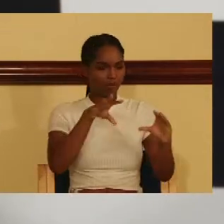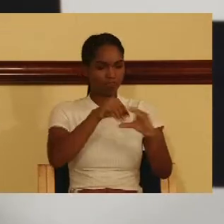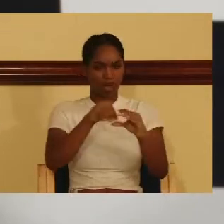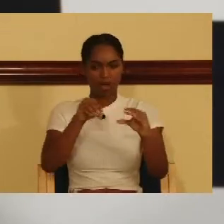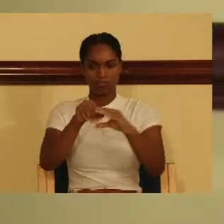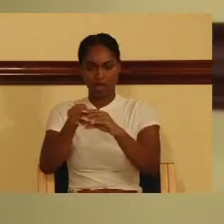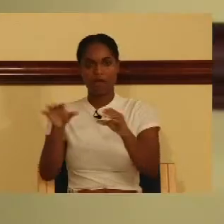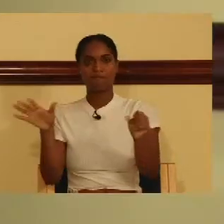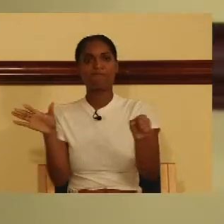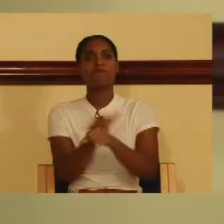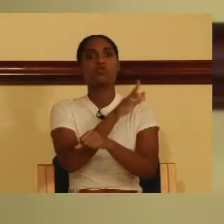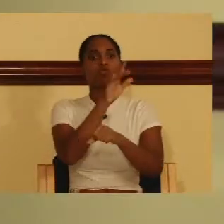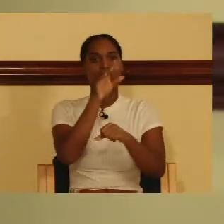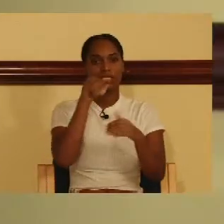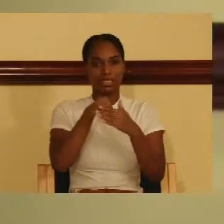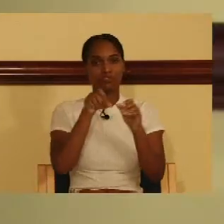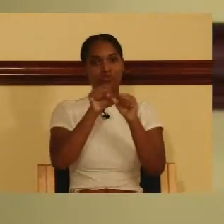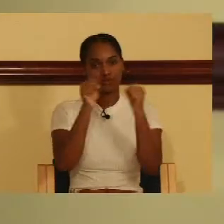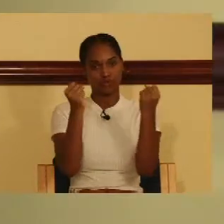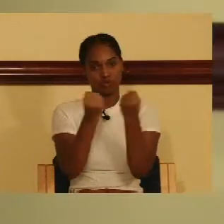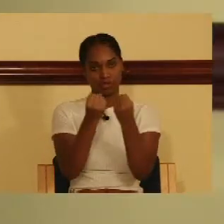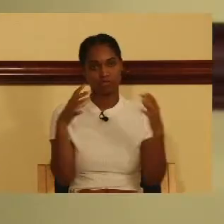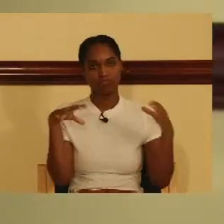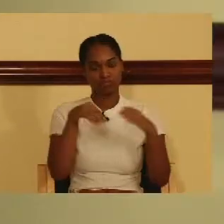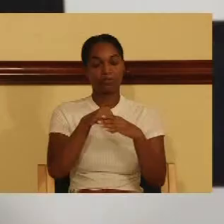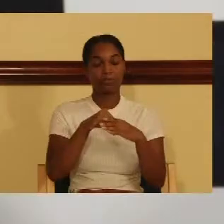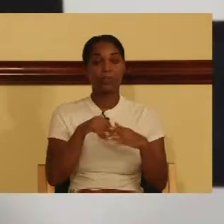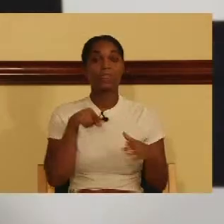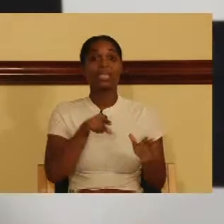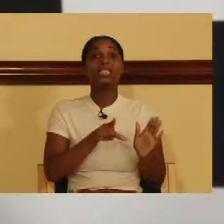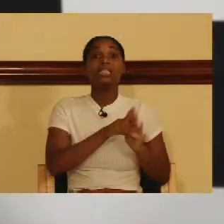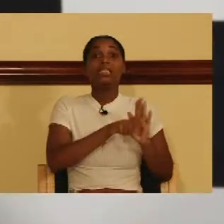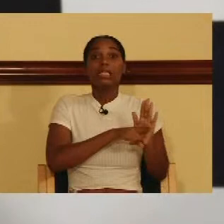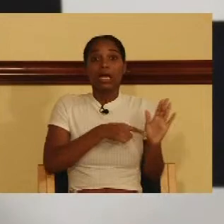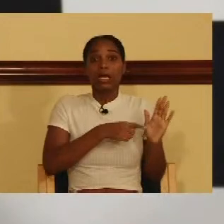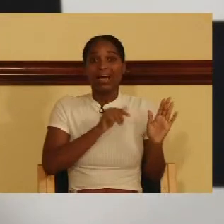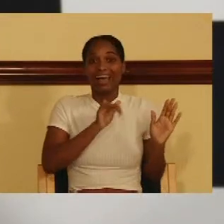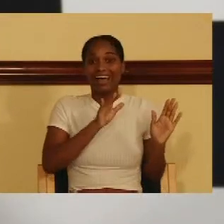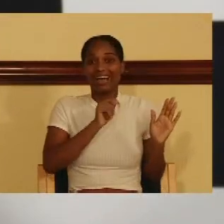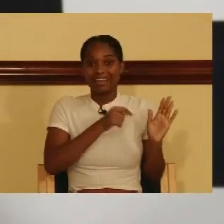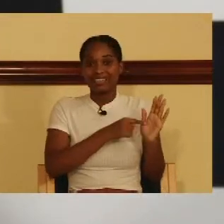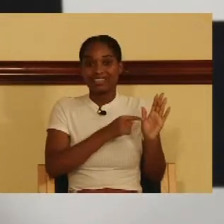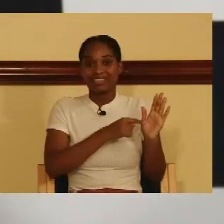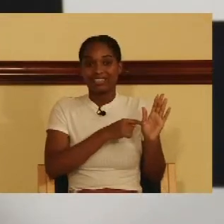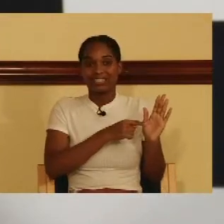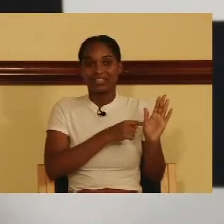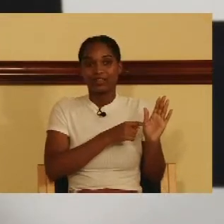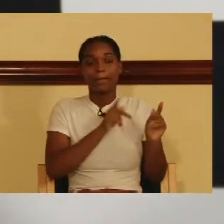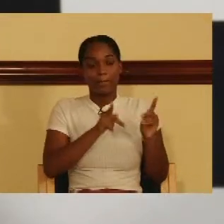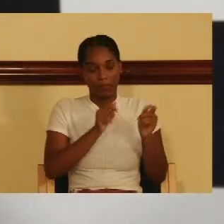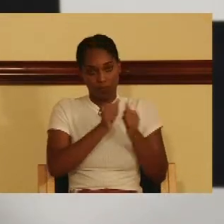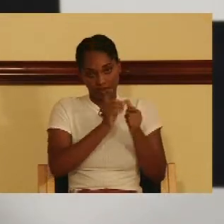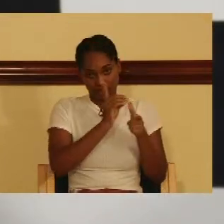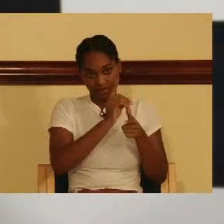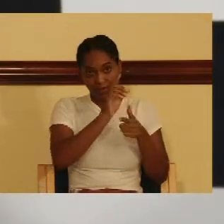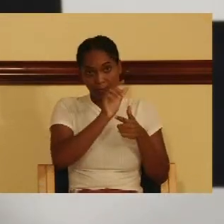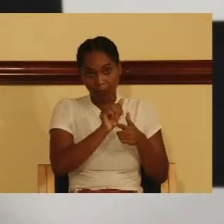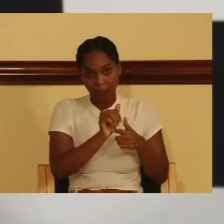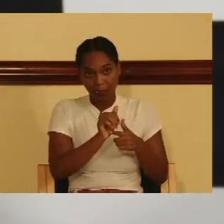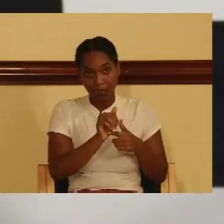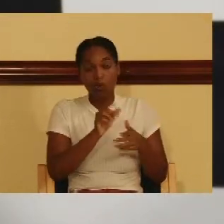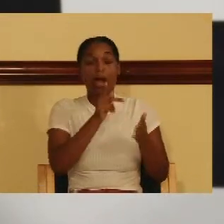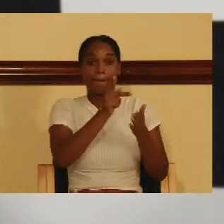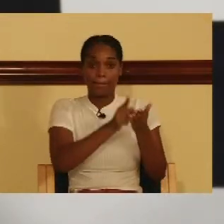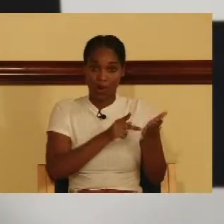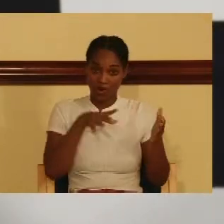in society. And so the Act, in its drafting, persons with disabilities was part